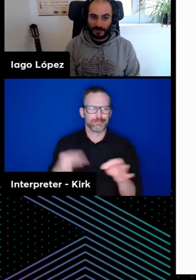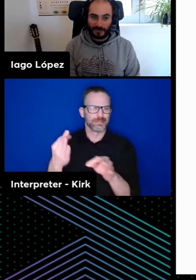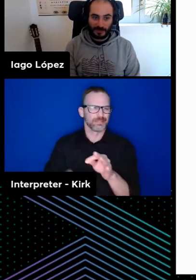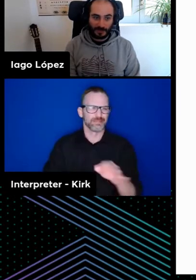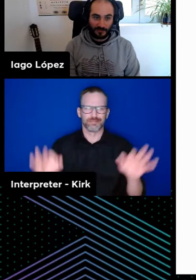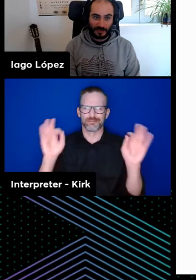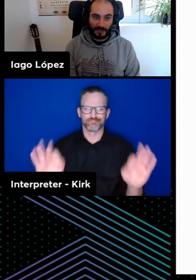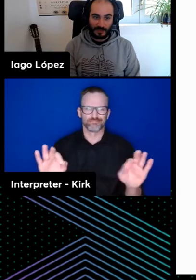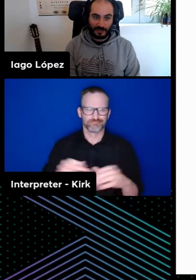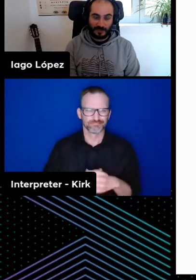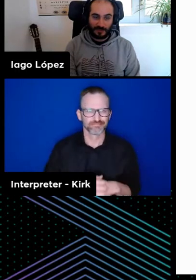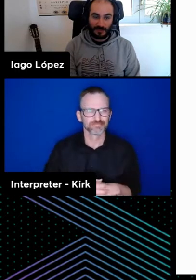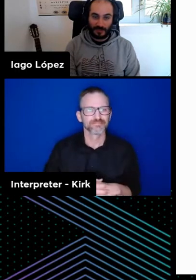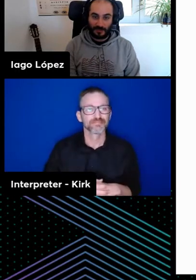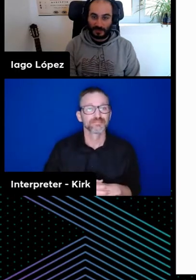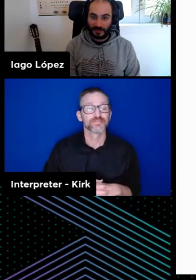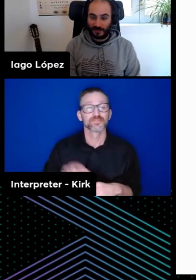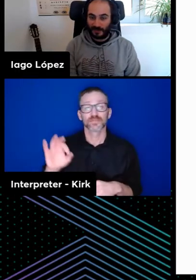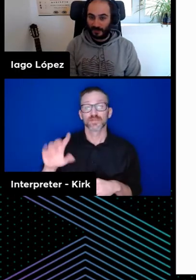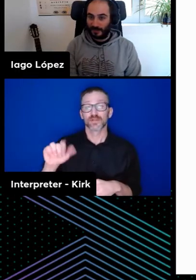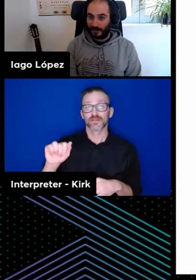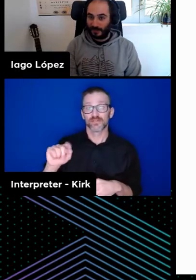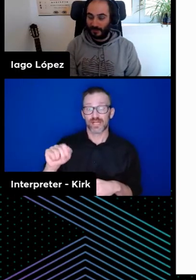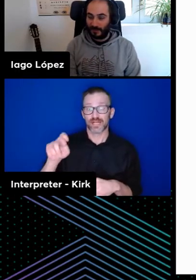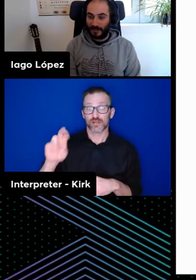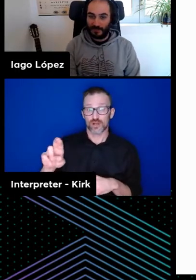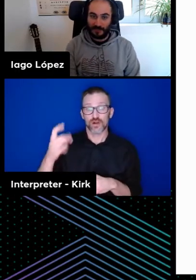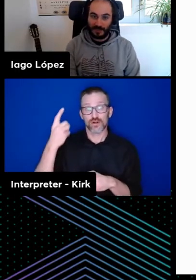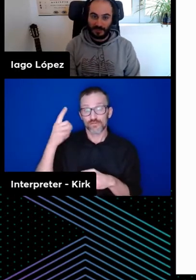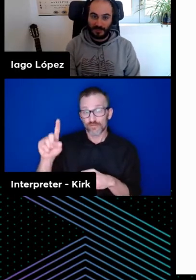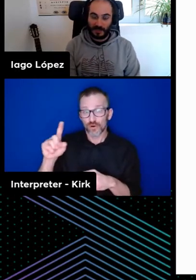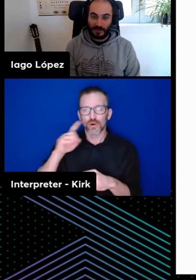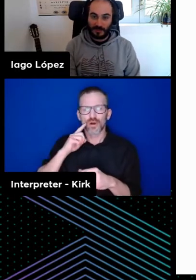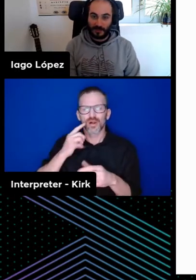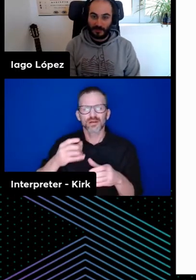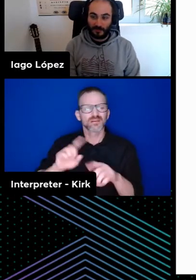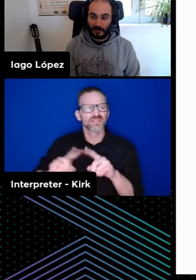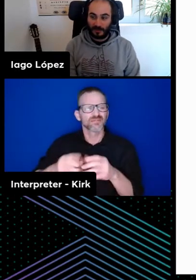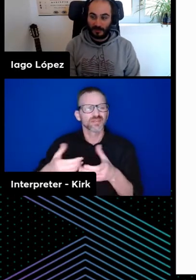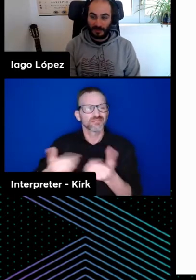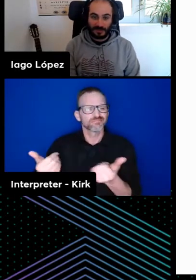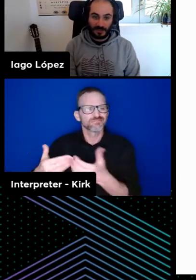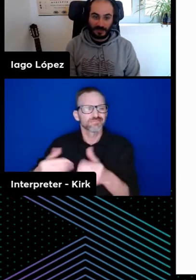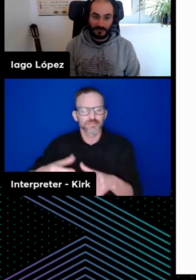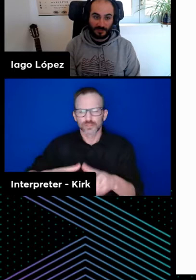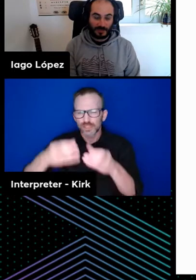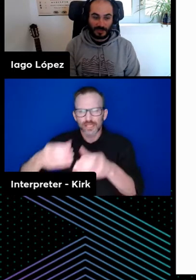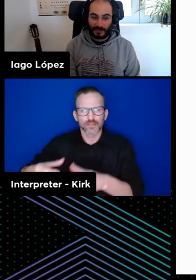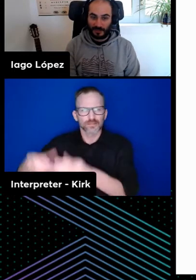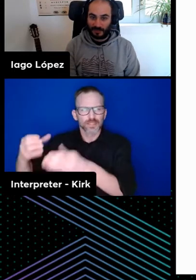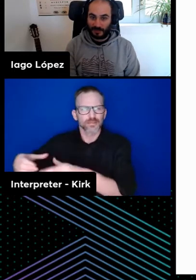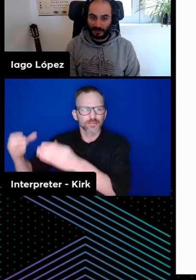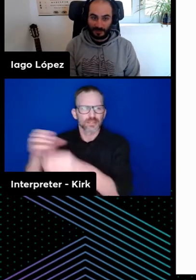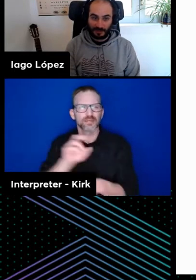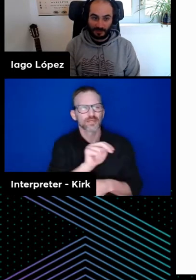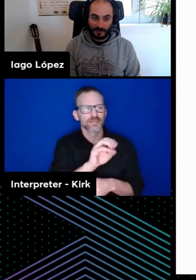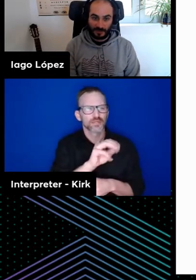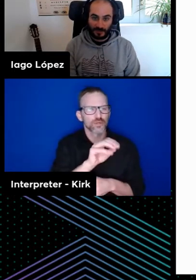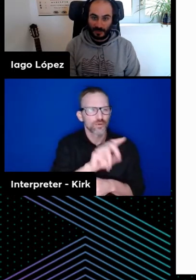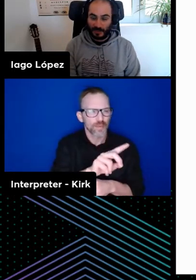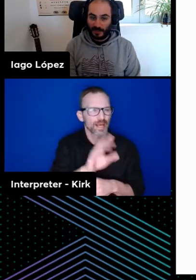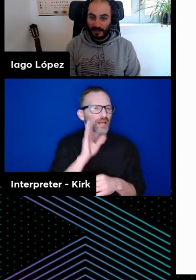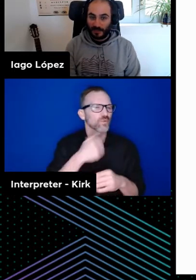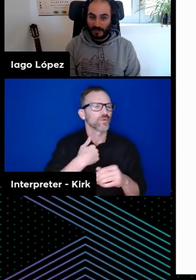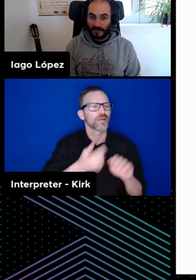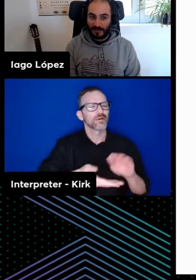thing is that Flatcar is made for running containers, and I know Nomad runs some other workloads like Java applications.